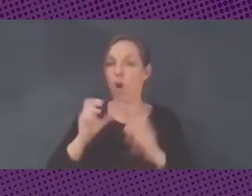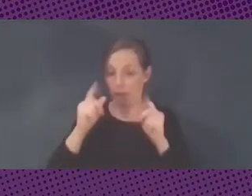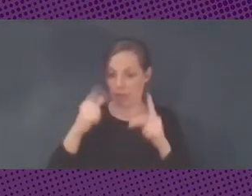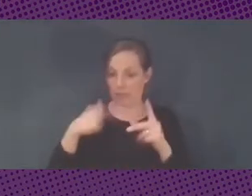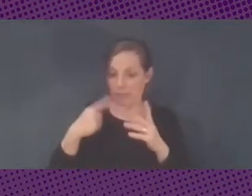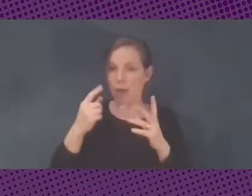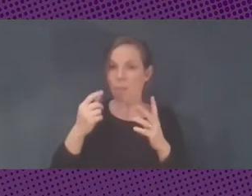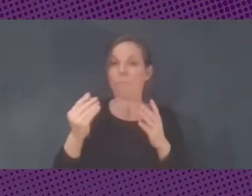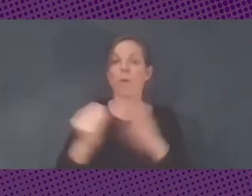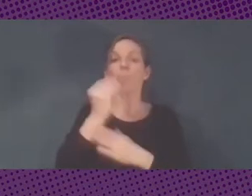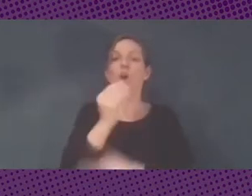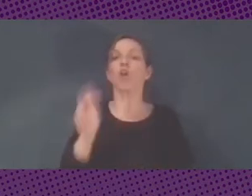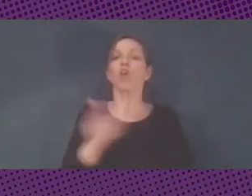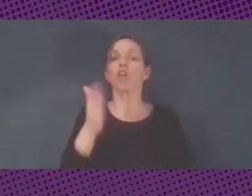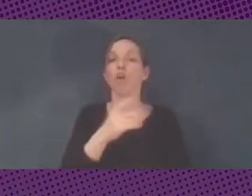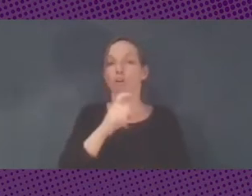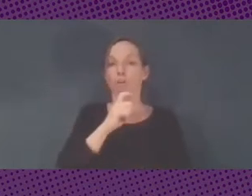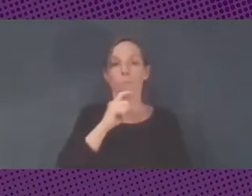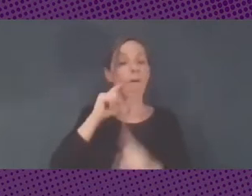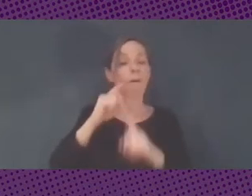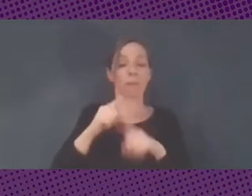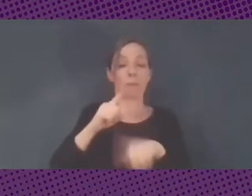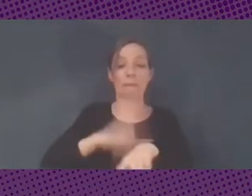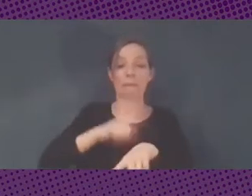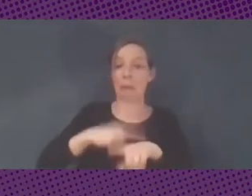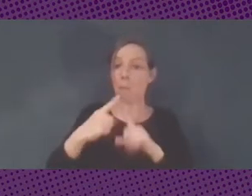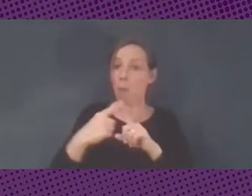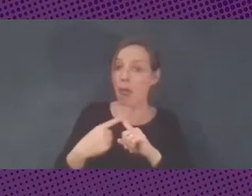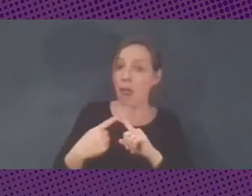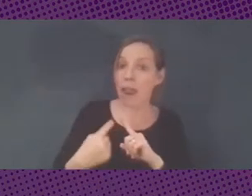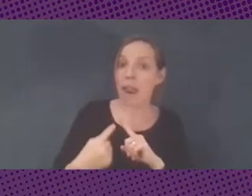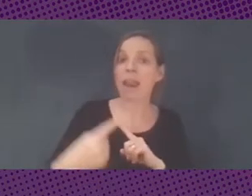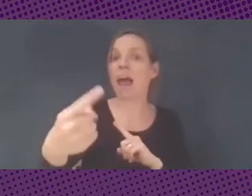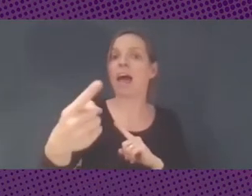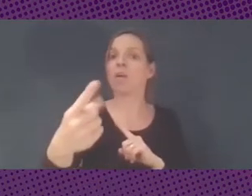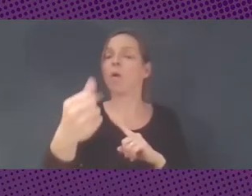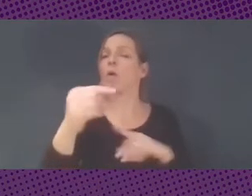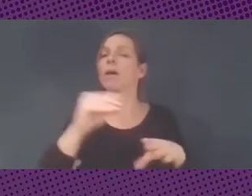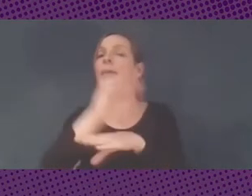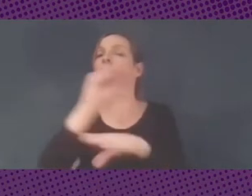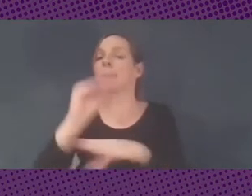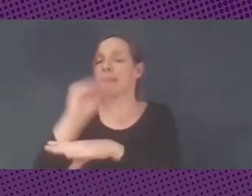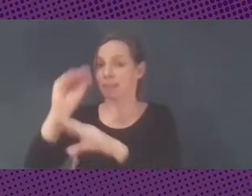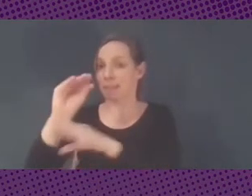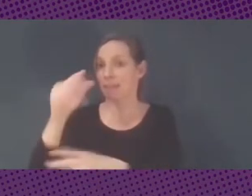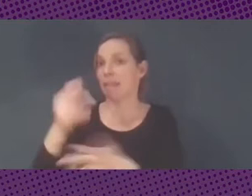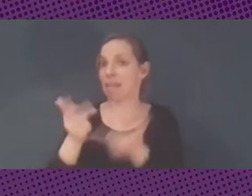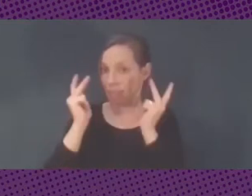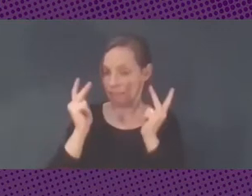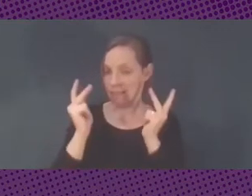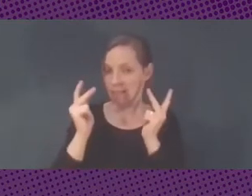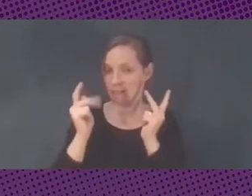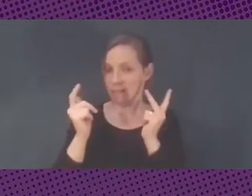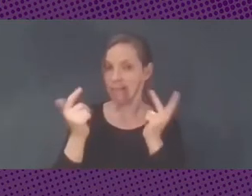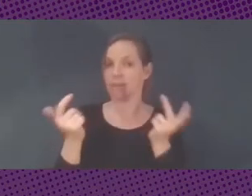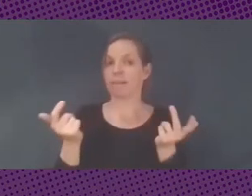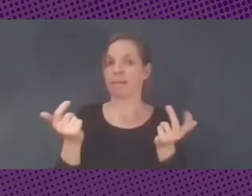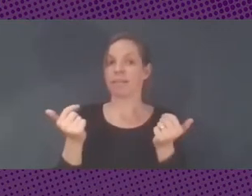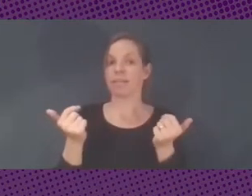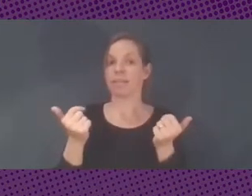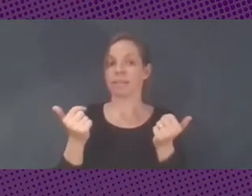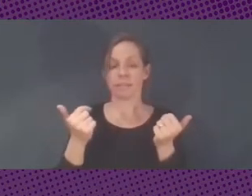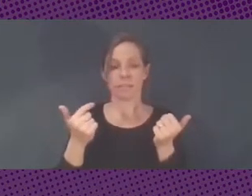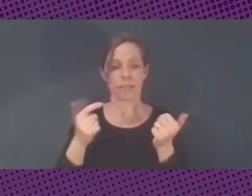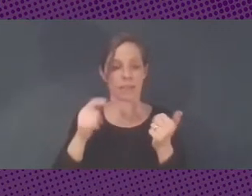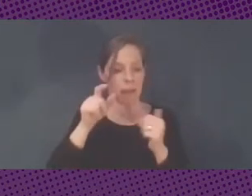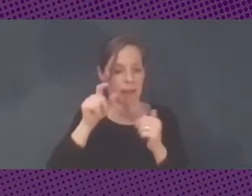and deep pools of capital? And the idea that development efforts should be now directed towards